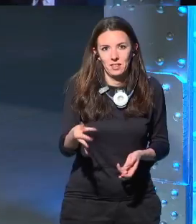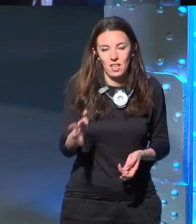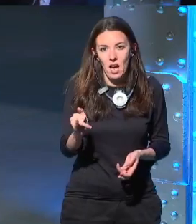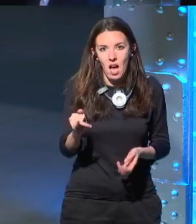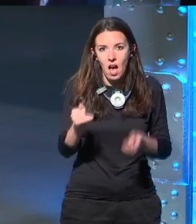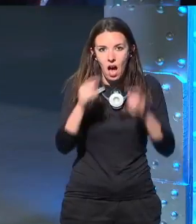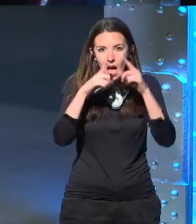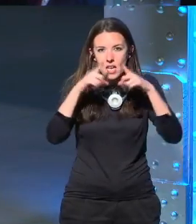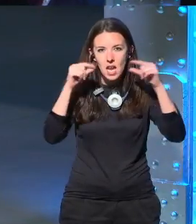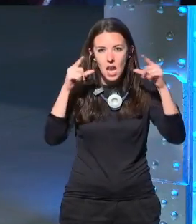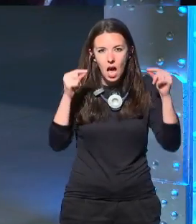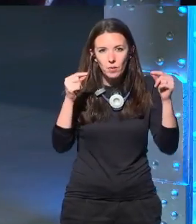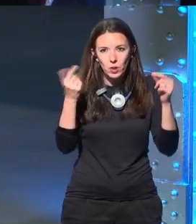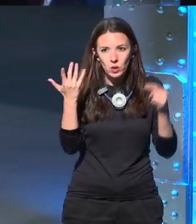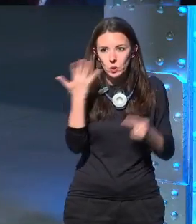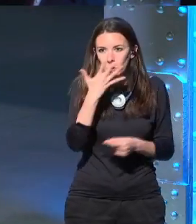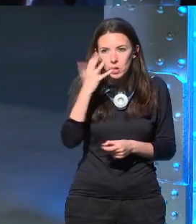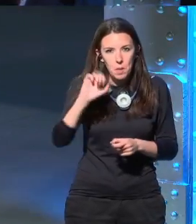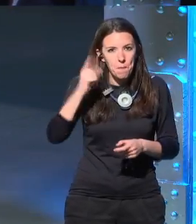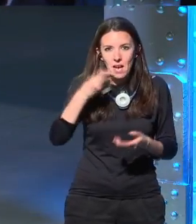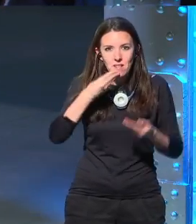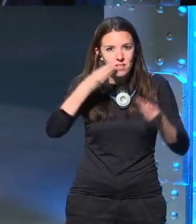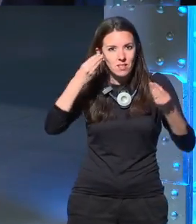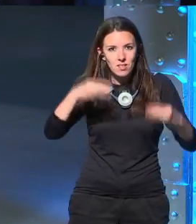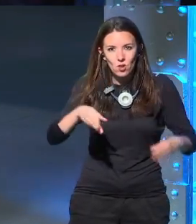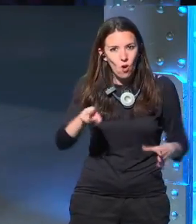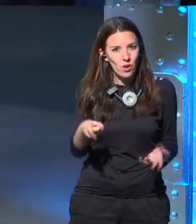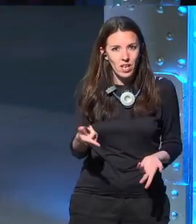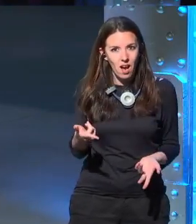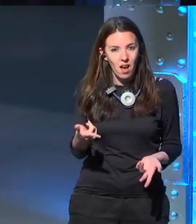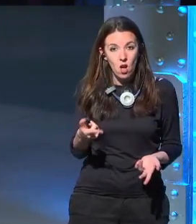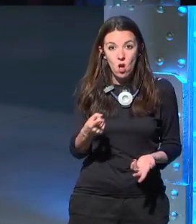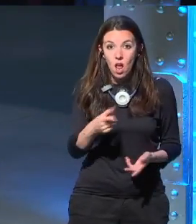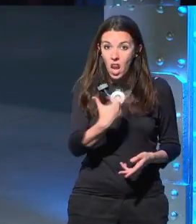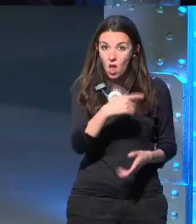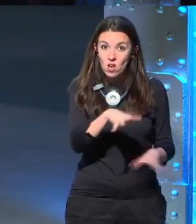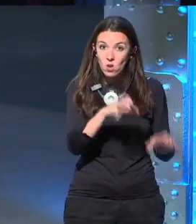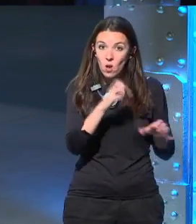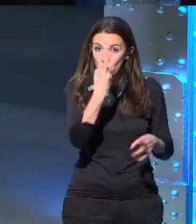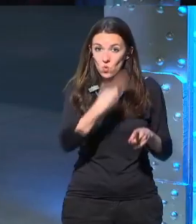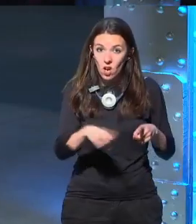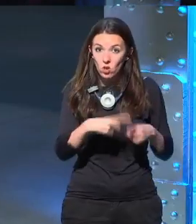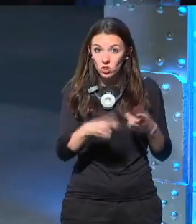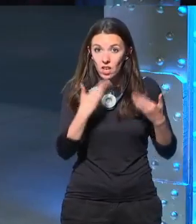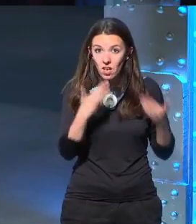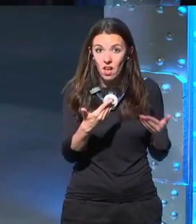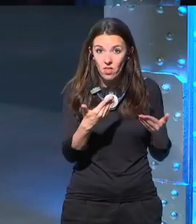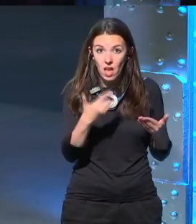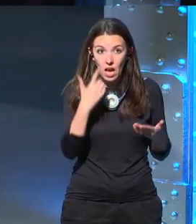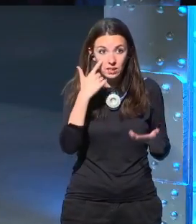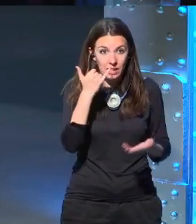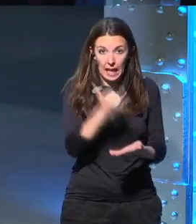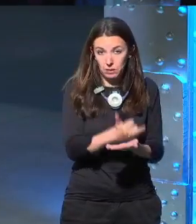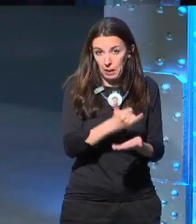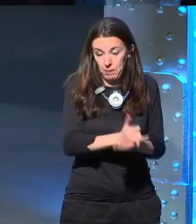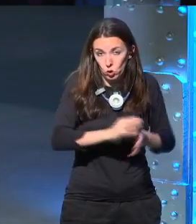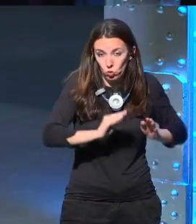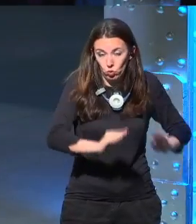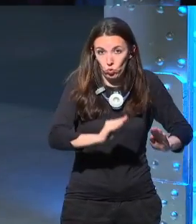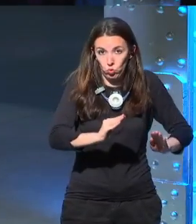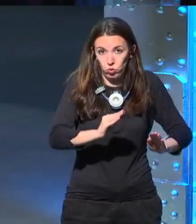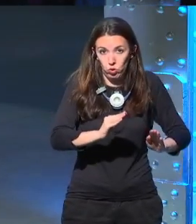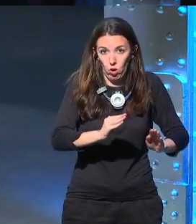mysterious. Now, one of the things Leonardo had learned from his optics experiments was when he dissects the eye, he figures out that